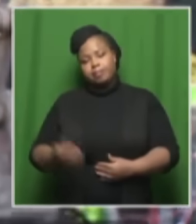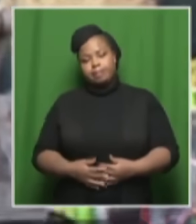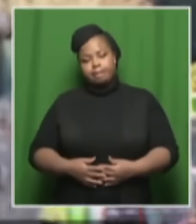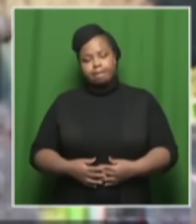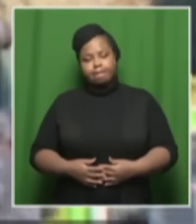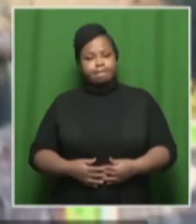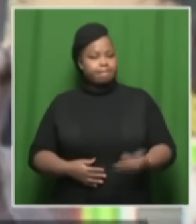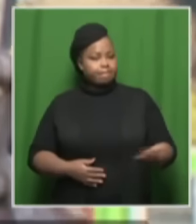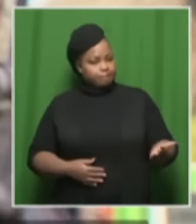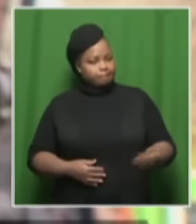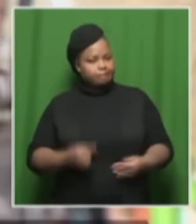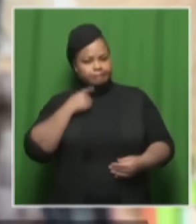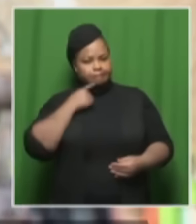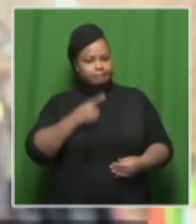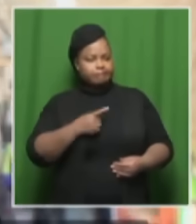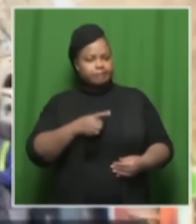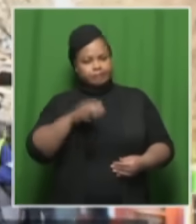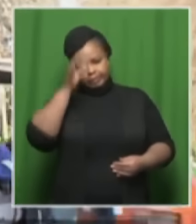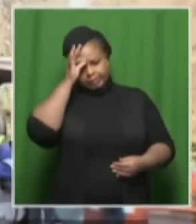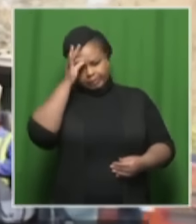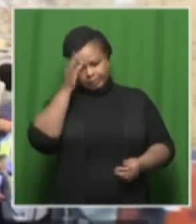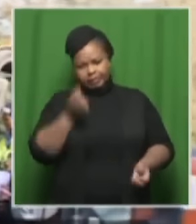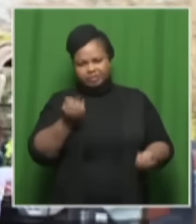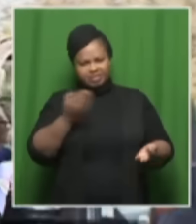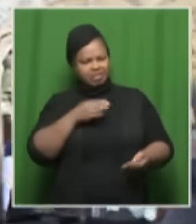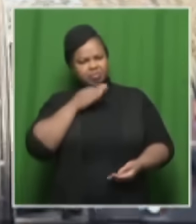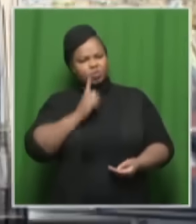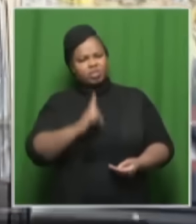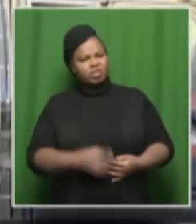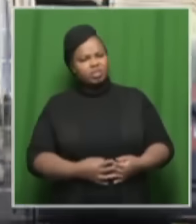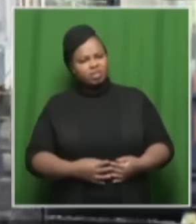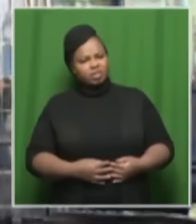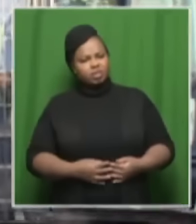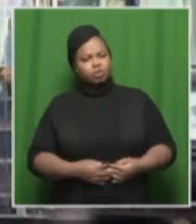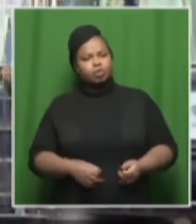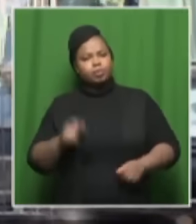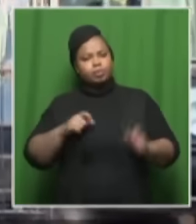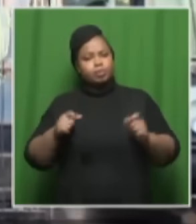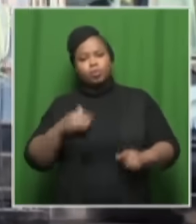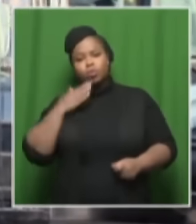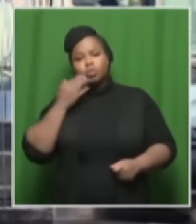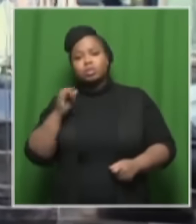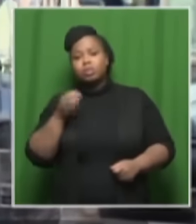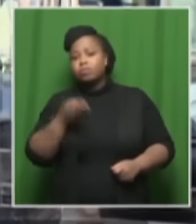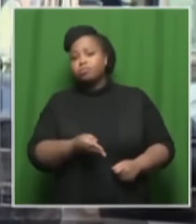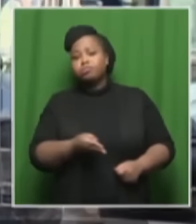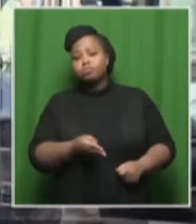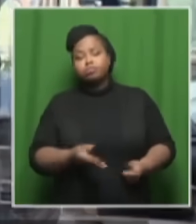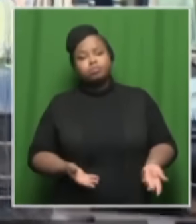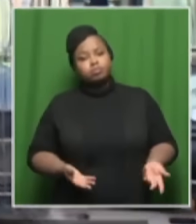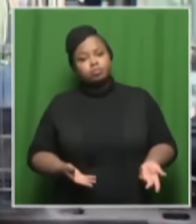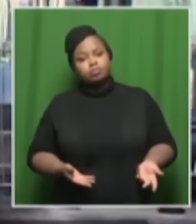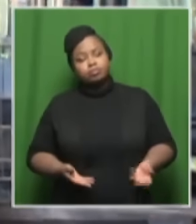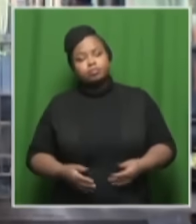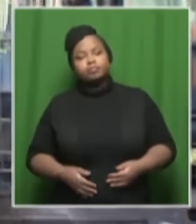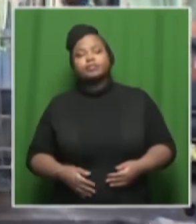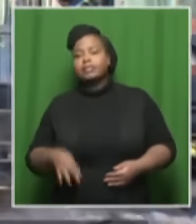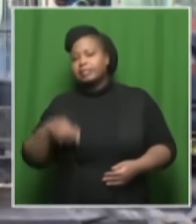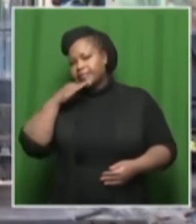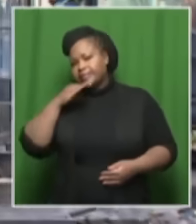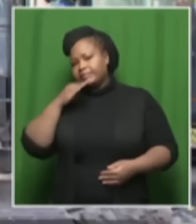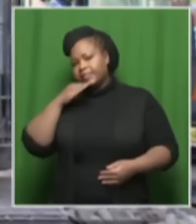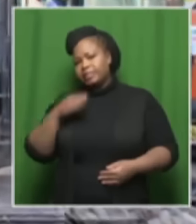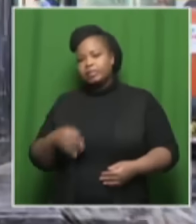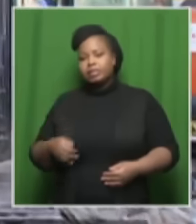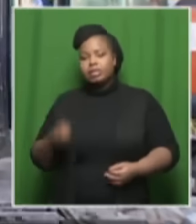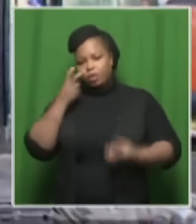you speak about handing over the site to police services, what does that mean then in terms of the rescue personnel still on the site and work being done here? Okay, so that basically means that